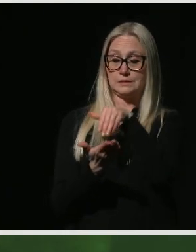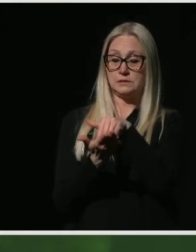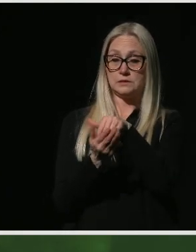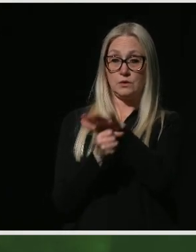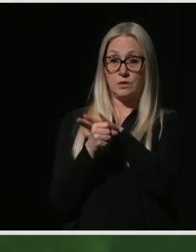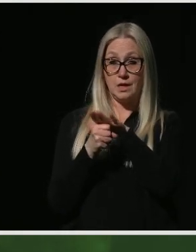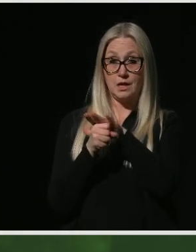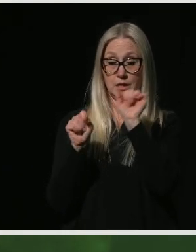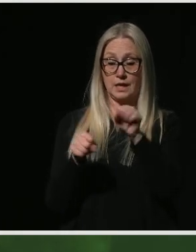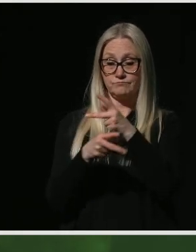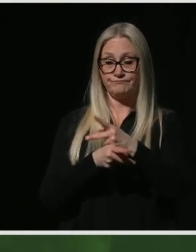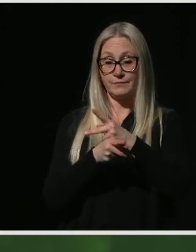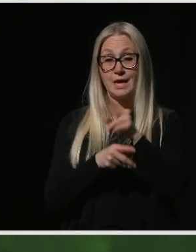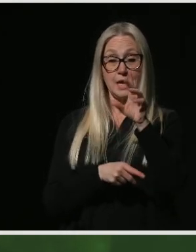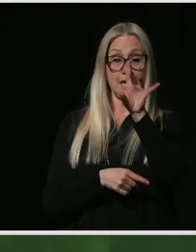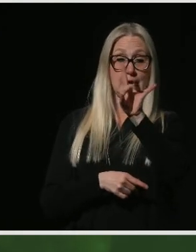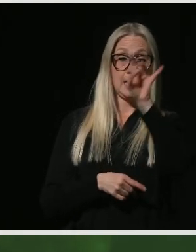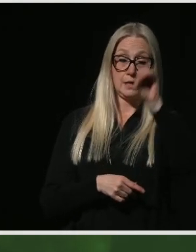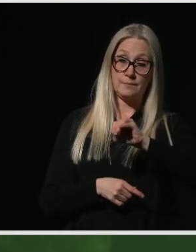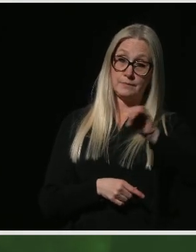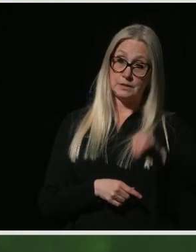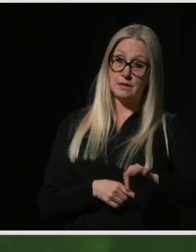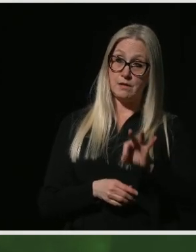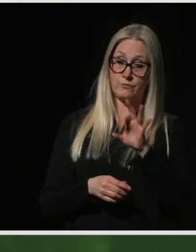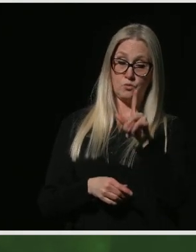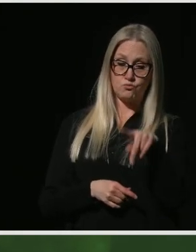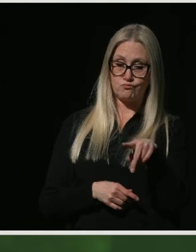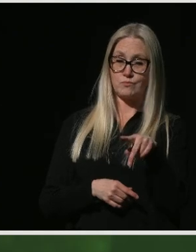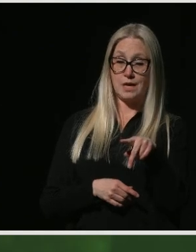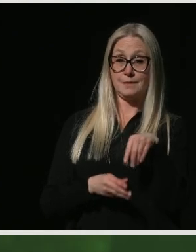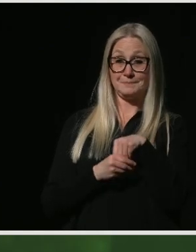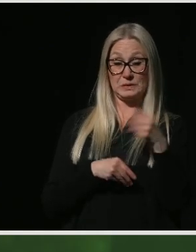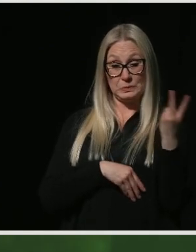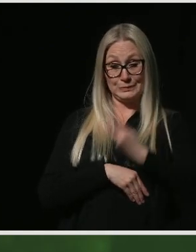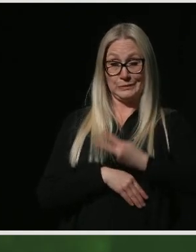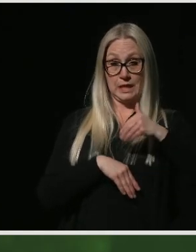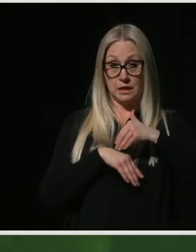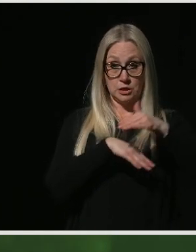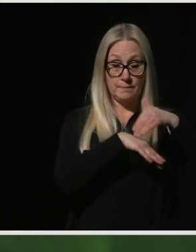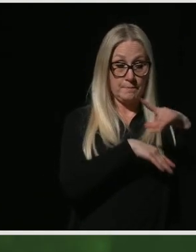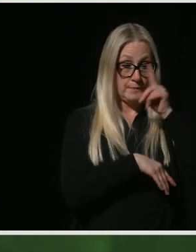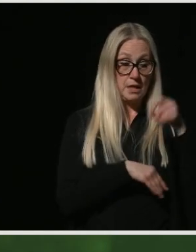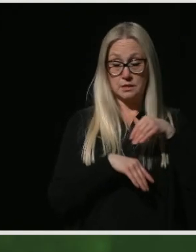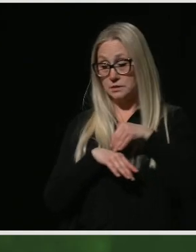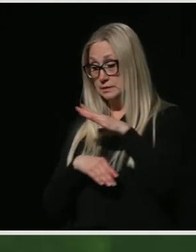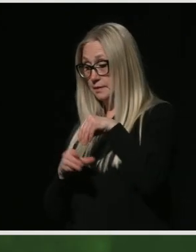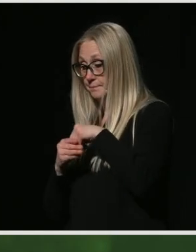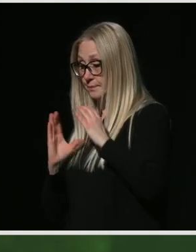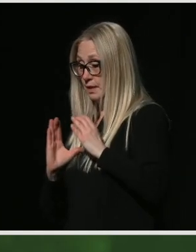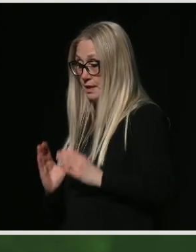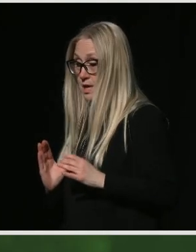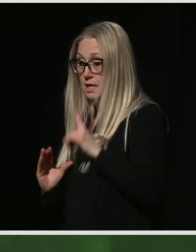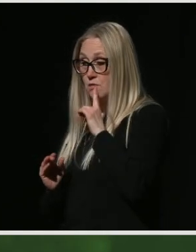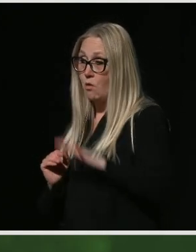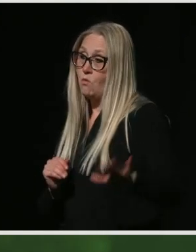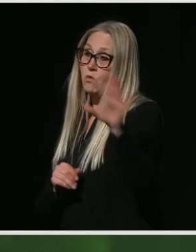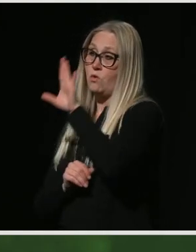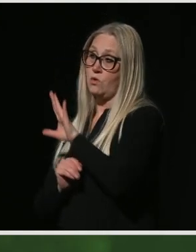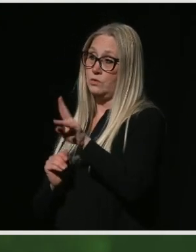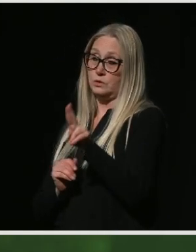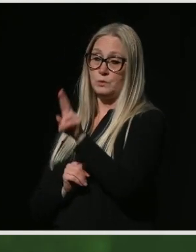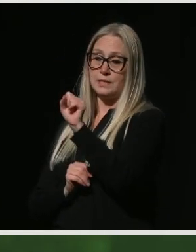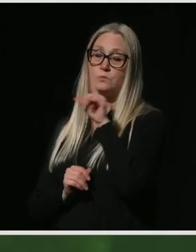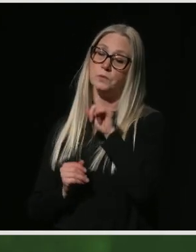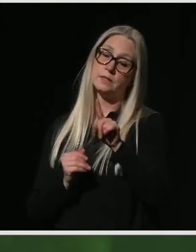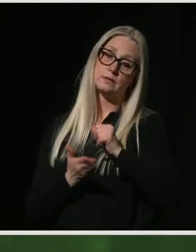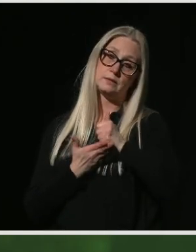cover 80% of the cropland across the US in 2-day shipping, as we're shipping these units to clients, is pretty useful.